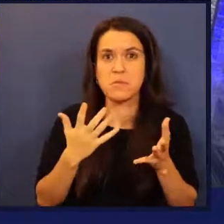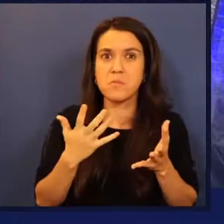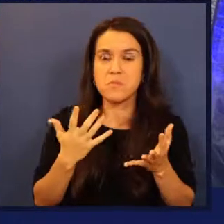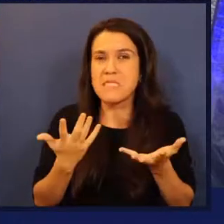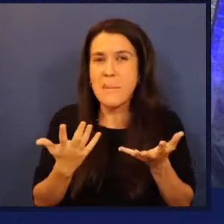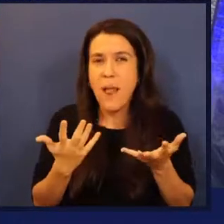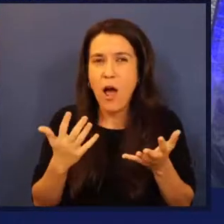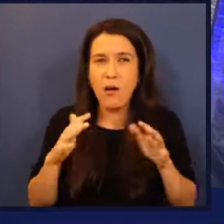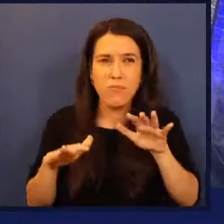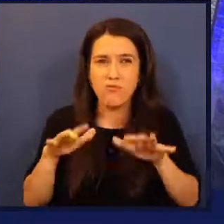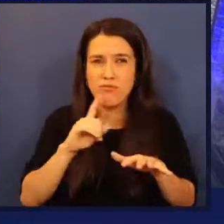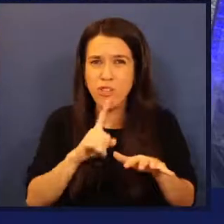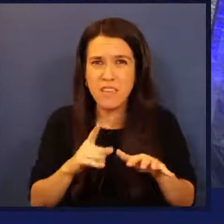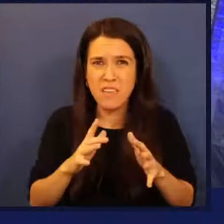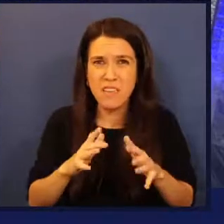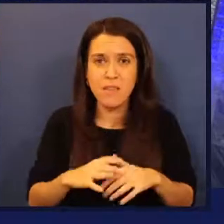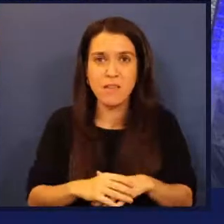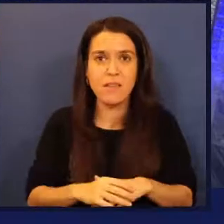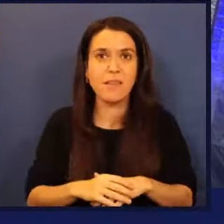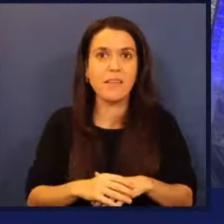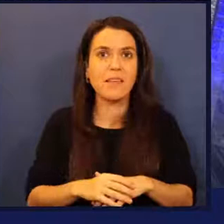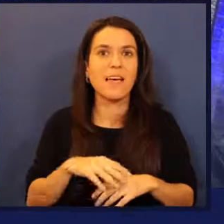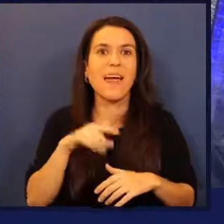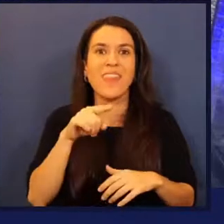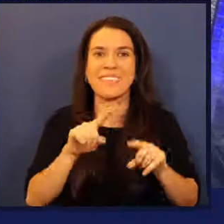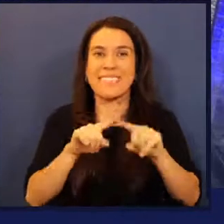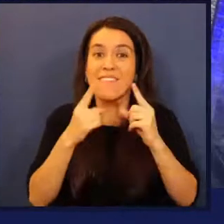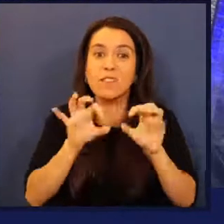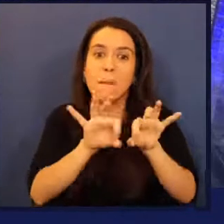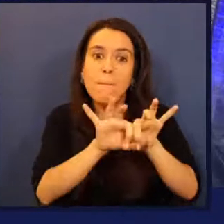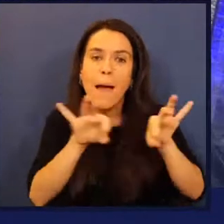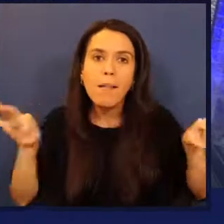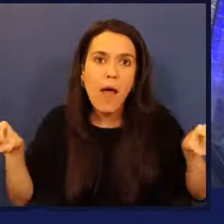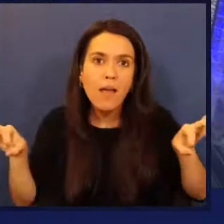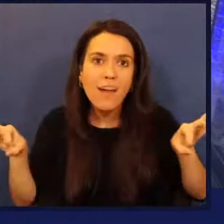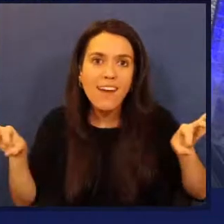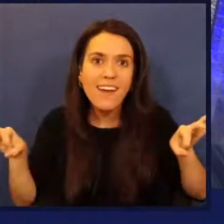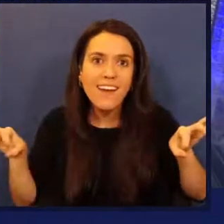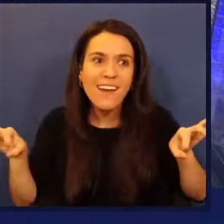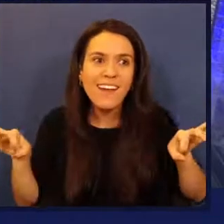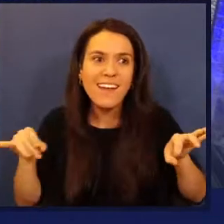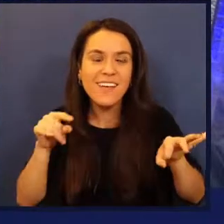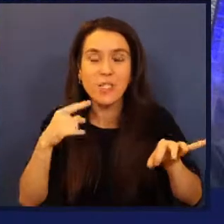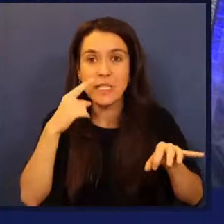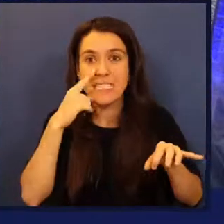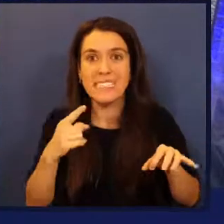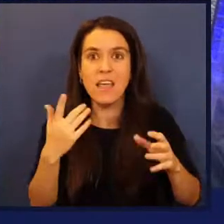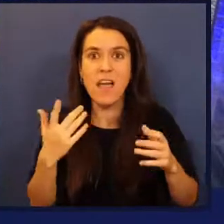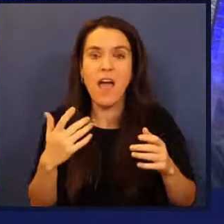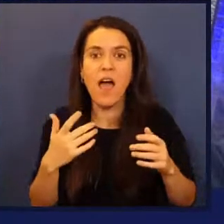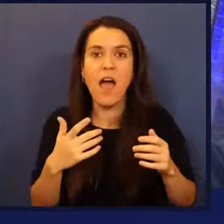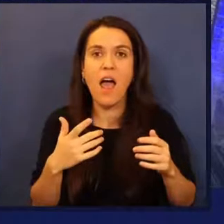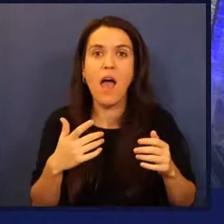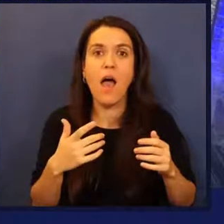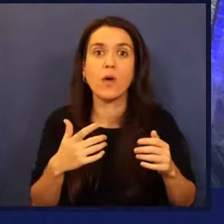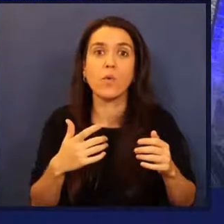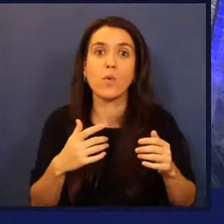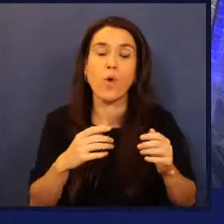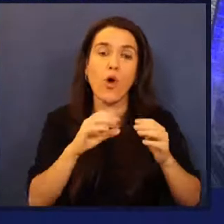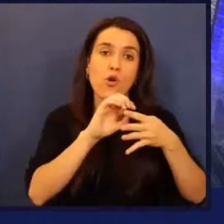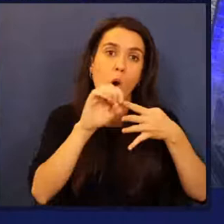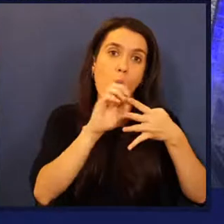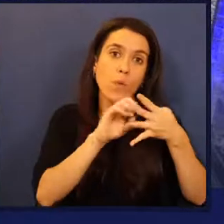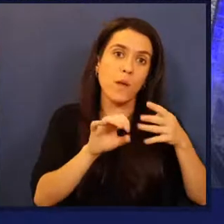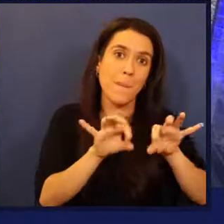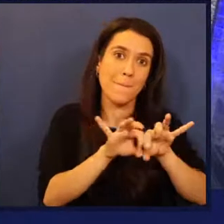think that's the distinction, is that specifically around pipelines. Like, why wouldn't we leverage the values that we see in code pipelines in deploying,